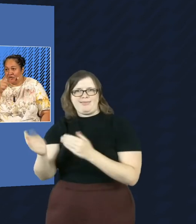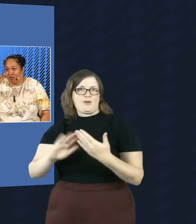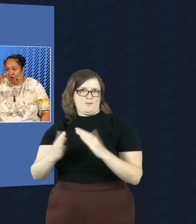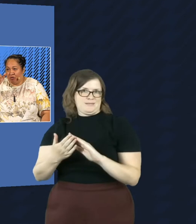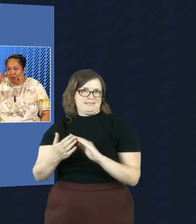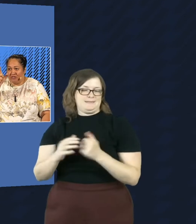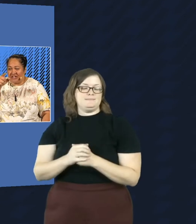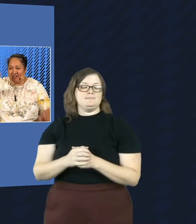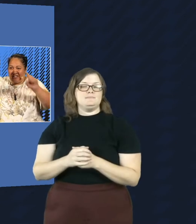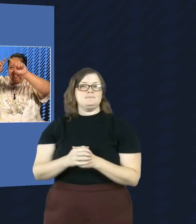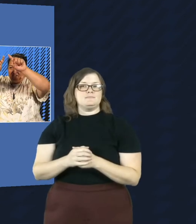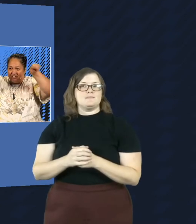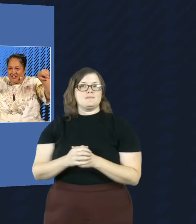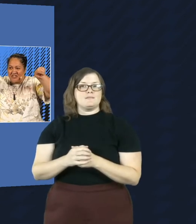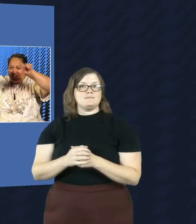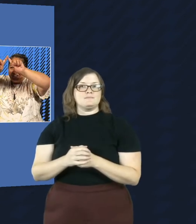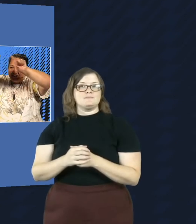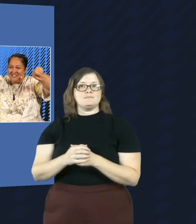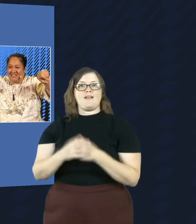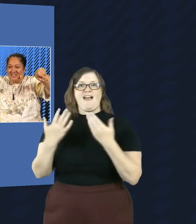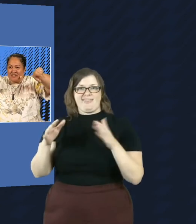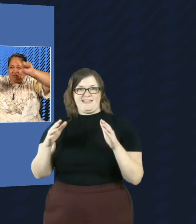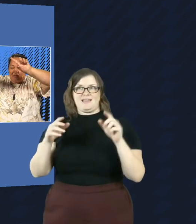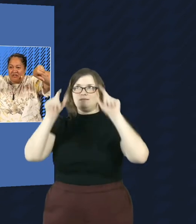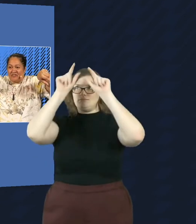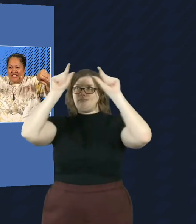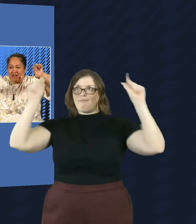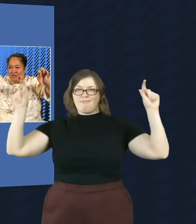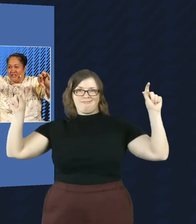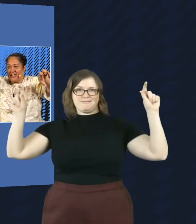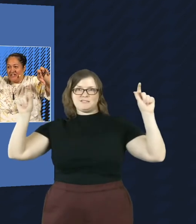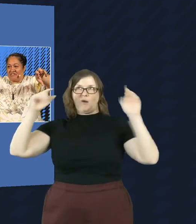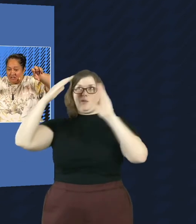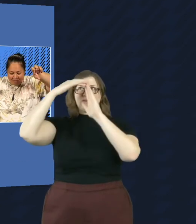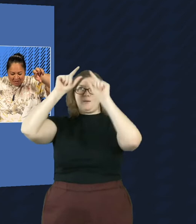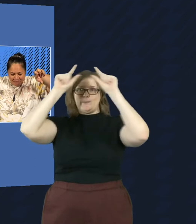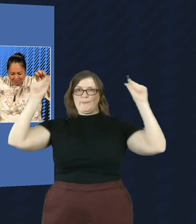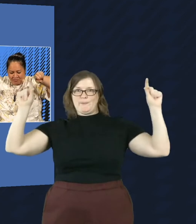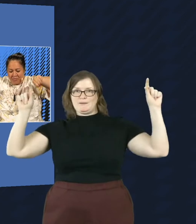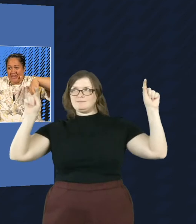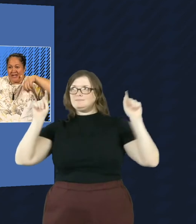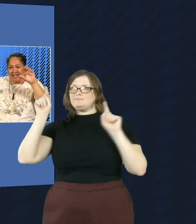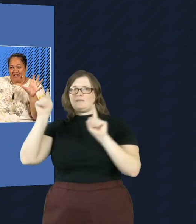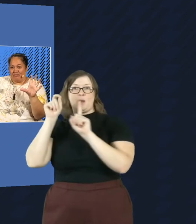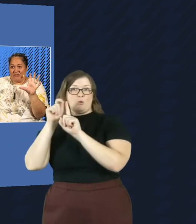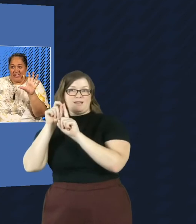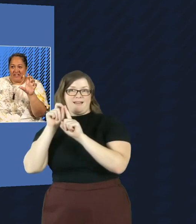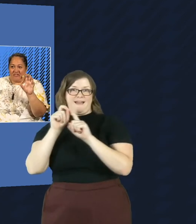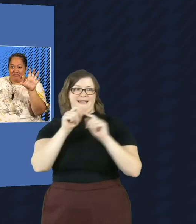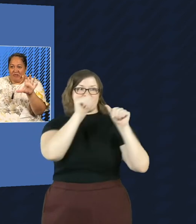And you move down the two sides. Coming off there are pukinga and whakapapa.